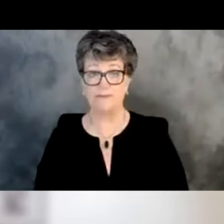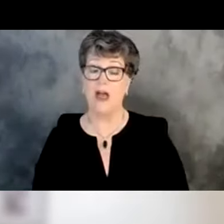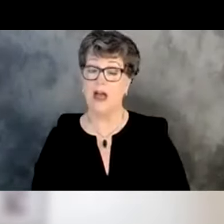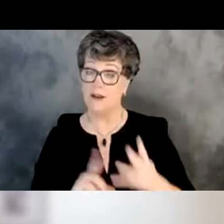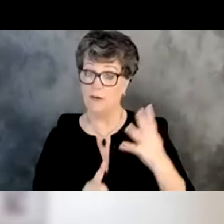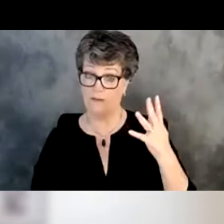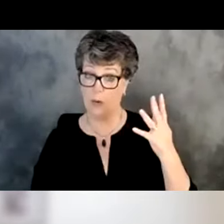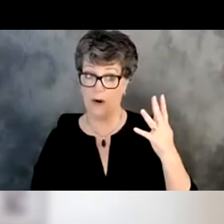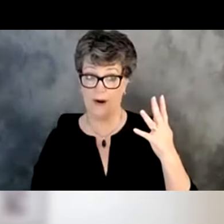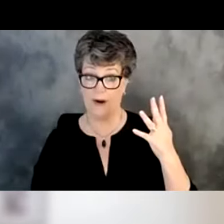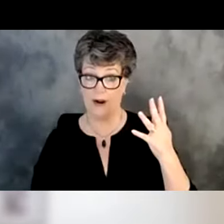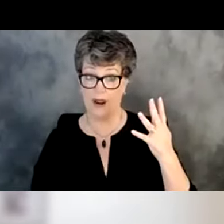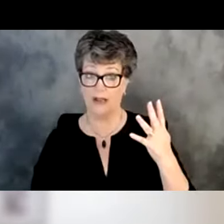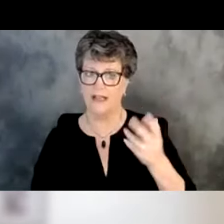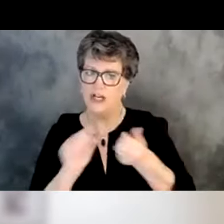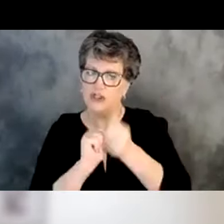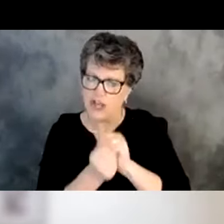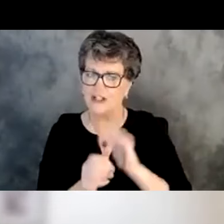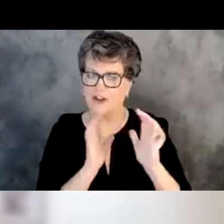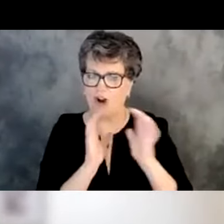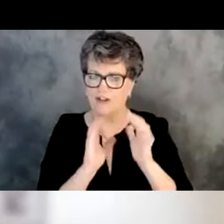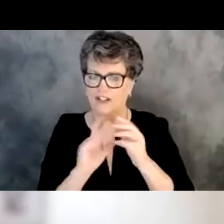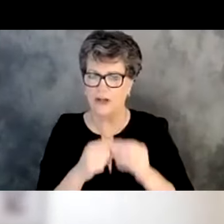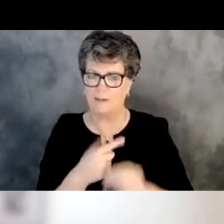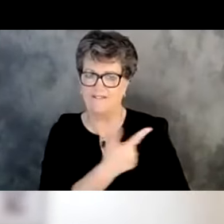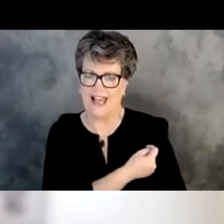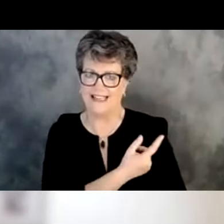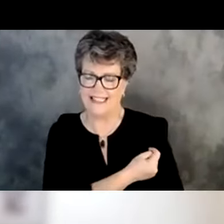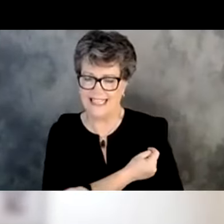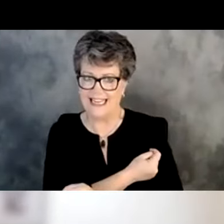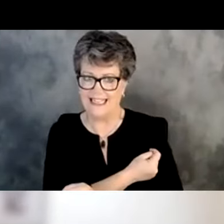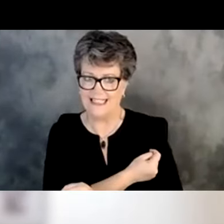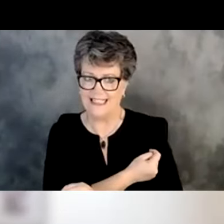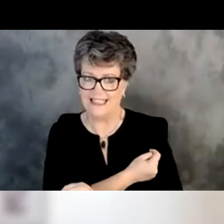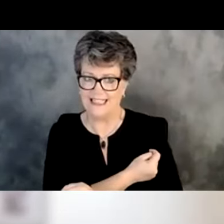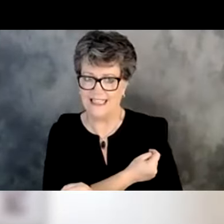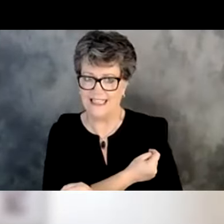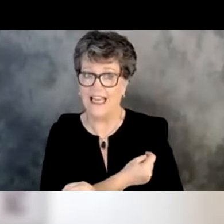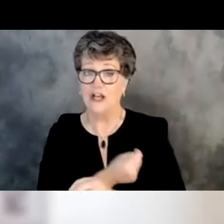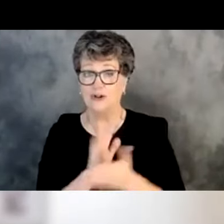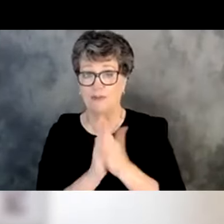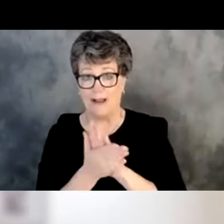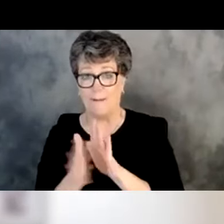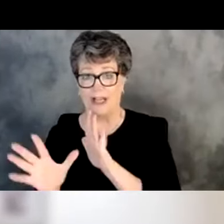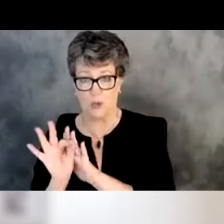four, change the conversation around vaccine to the one of choice.